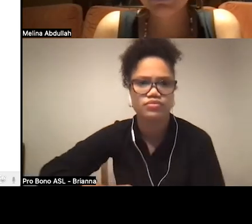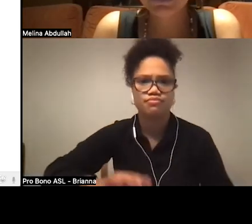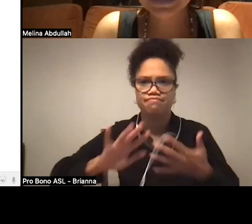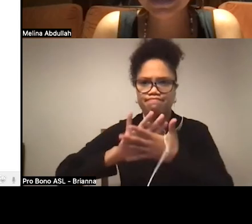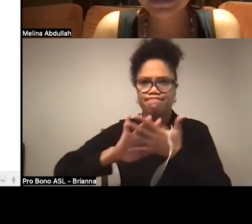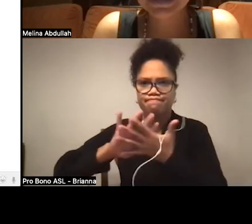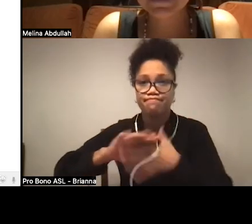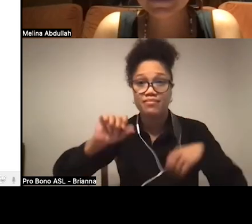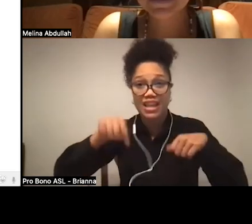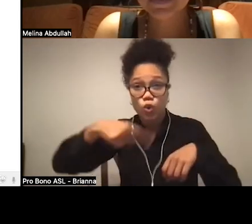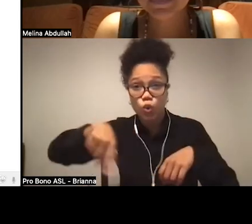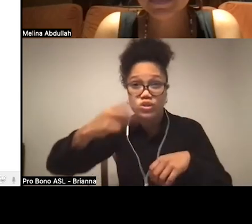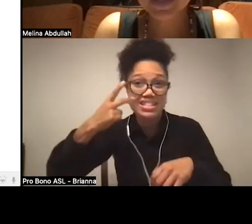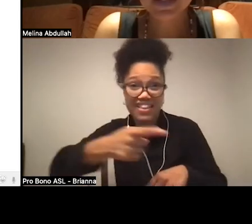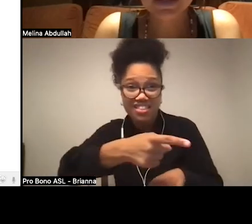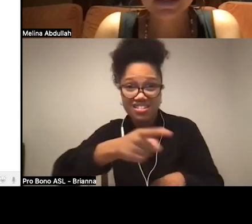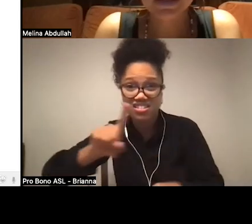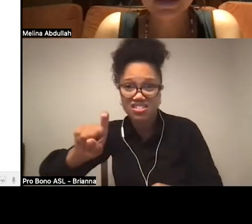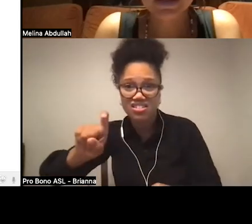Can you all see this?